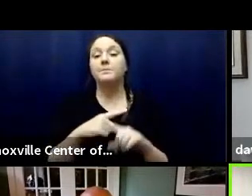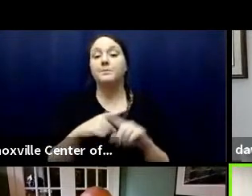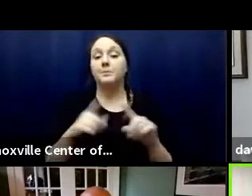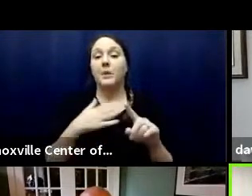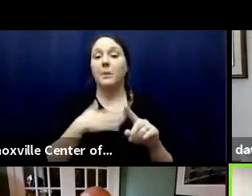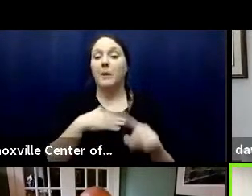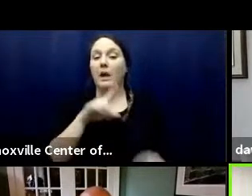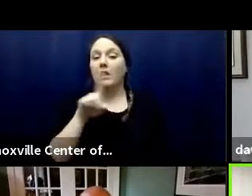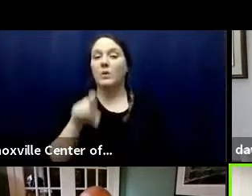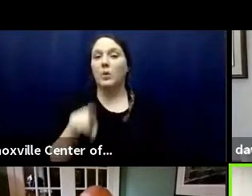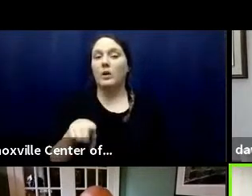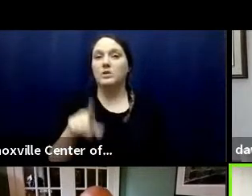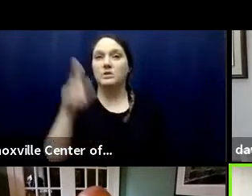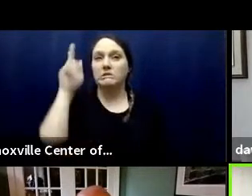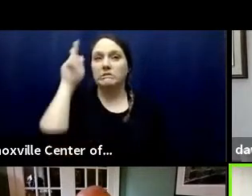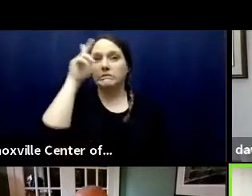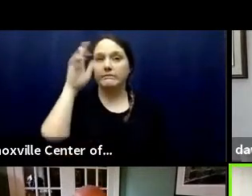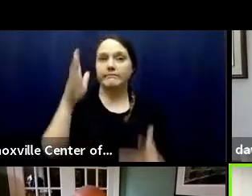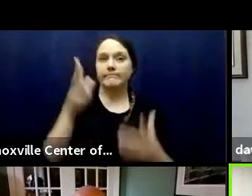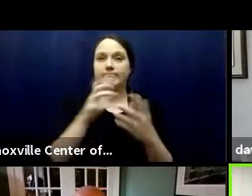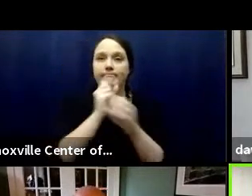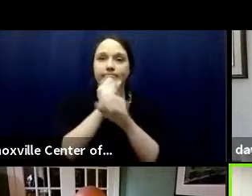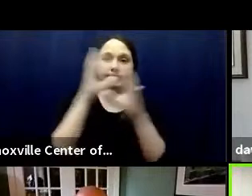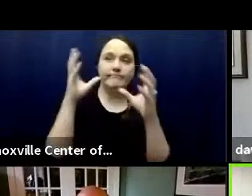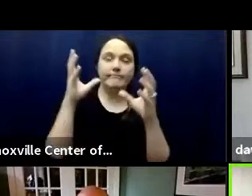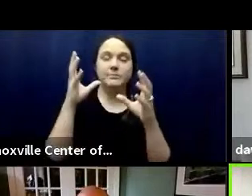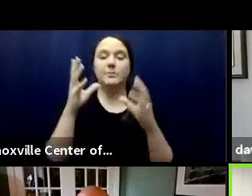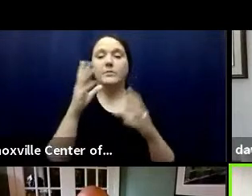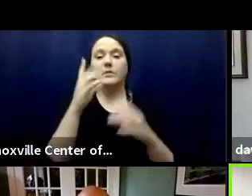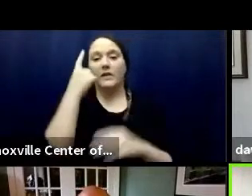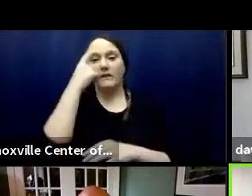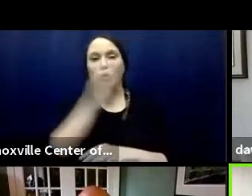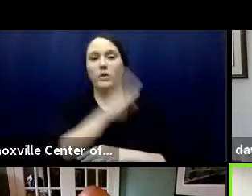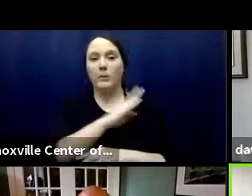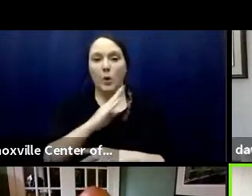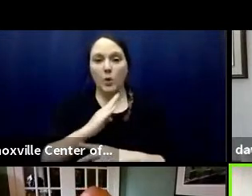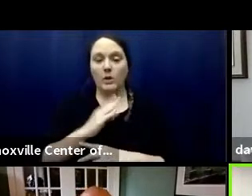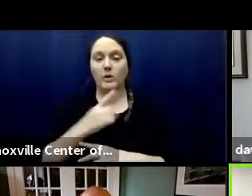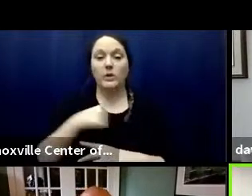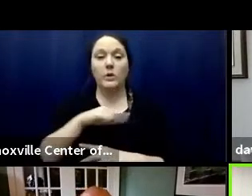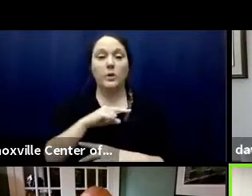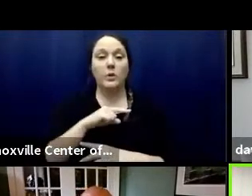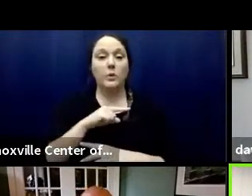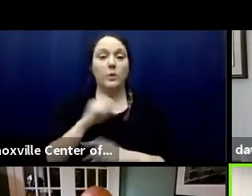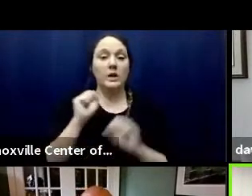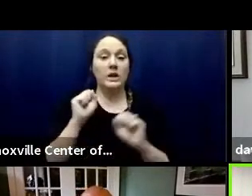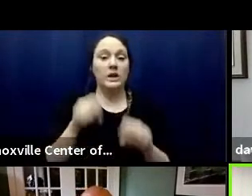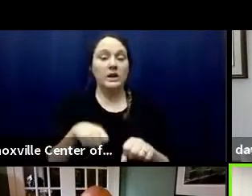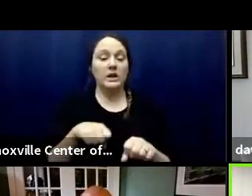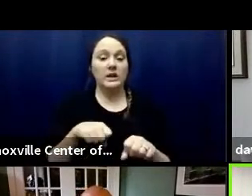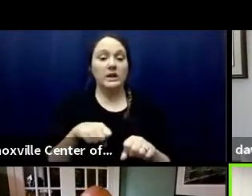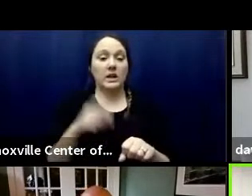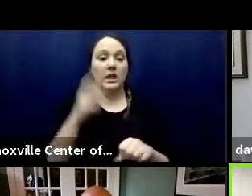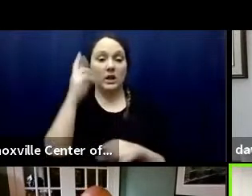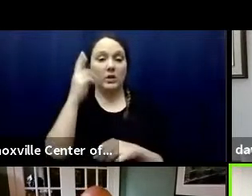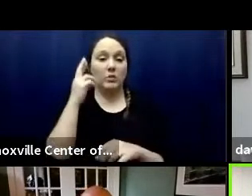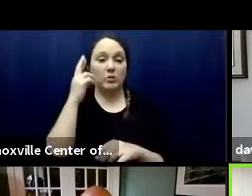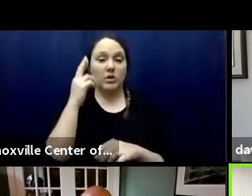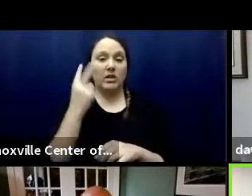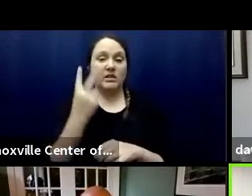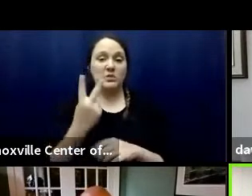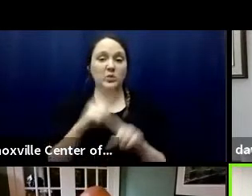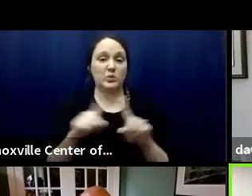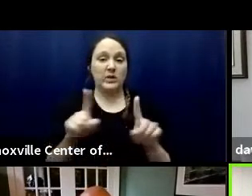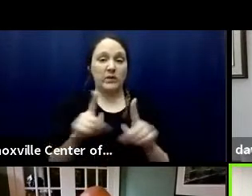my question philosophically to this board is, we could find ourselves in one of two kind of philosophical